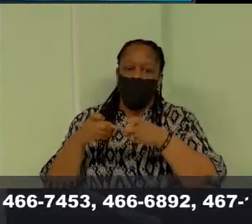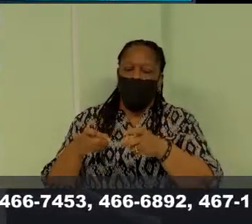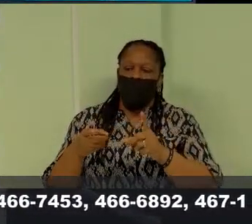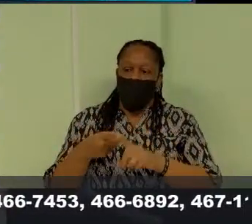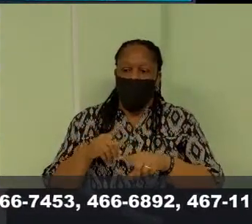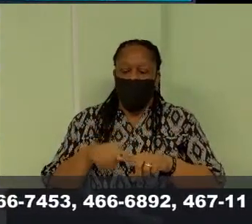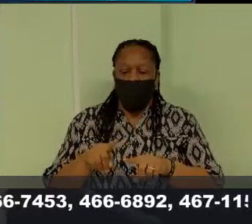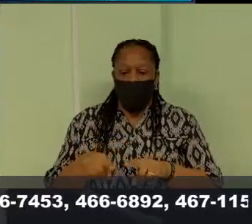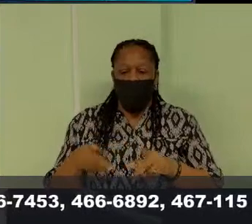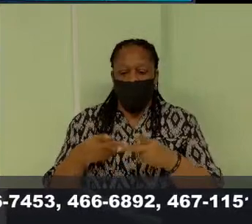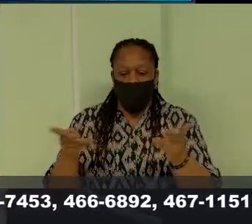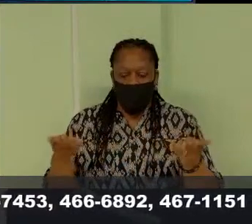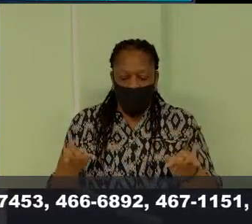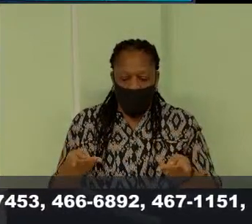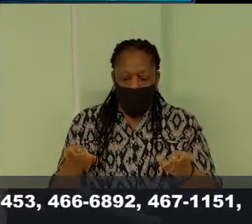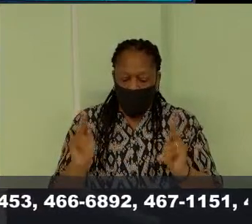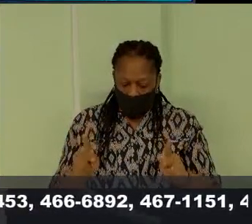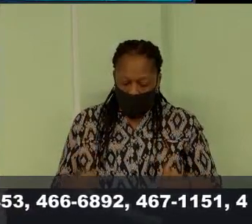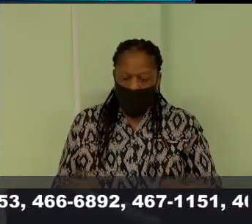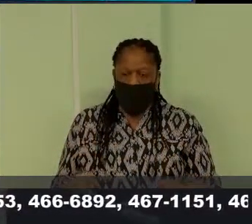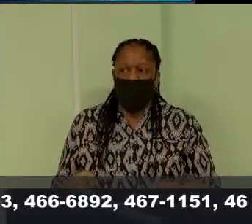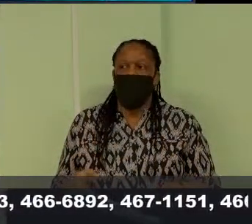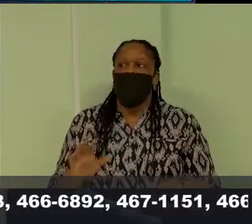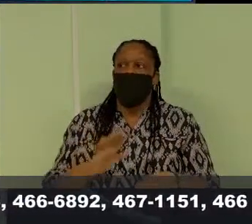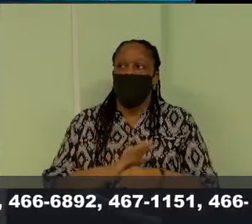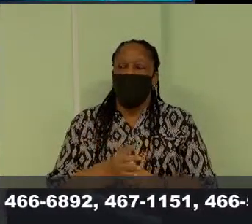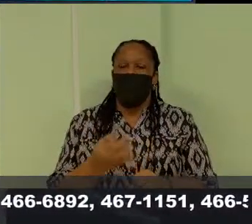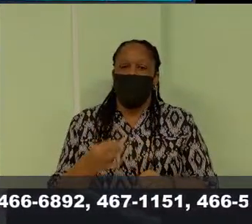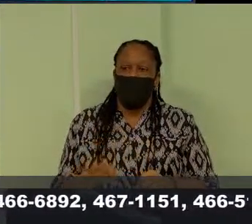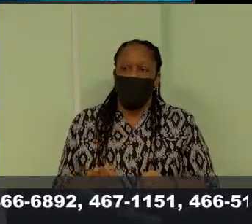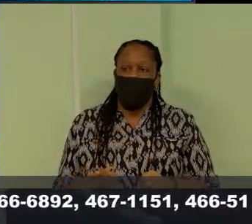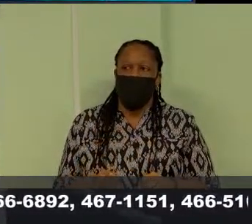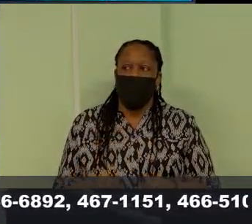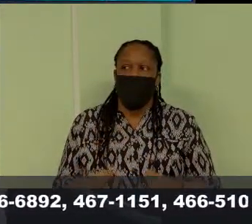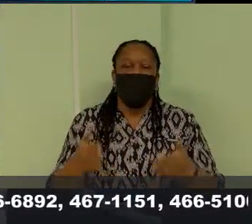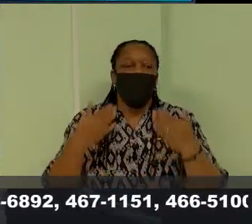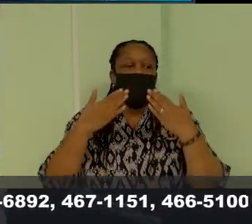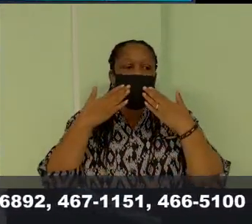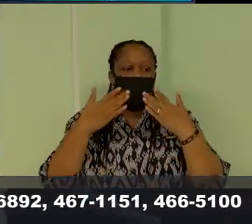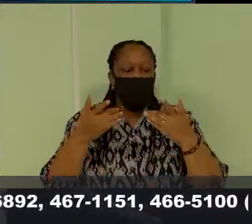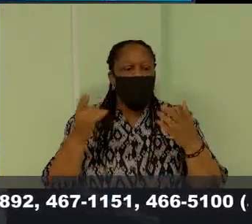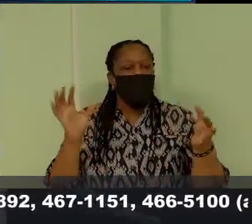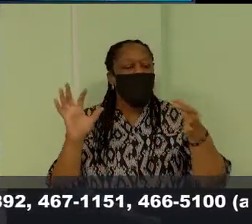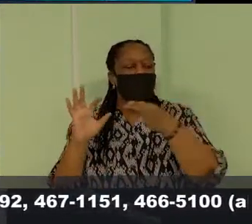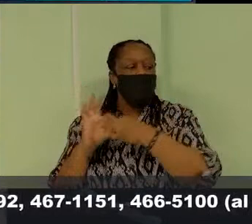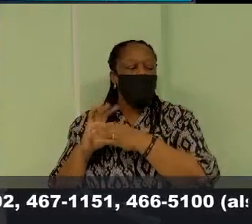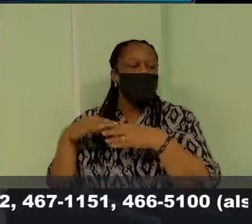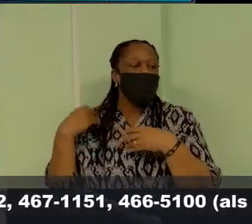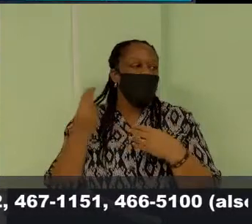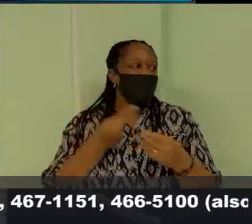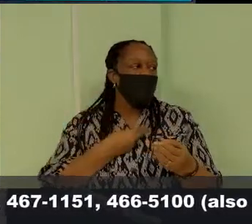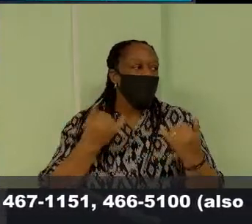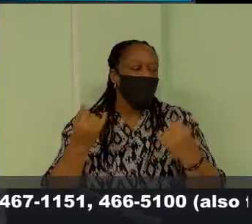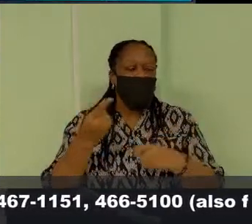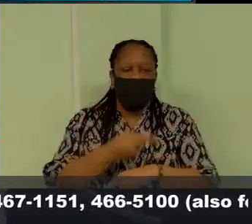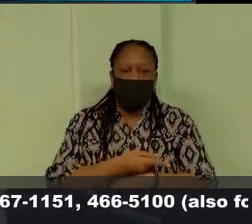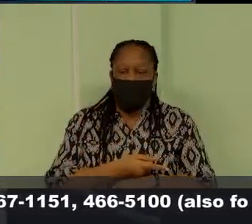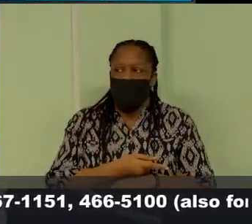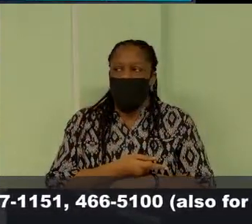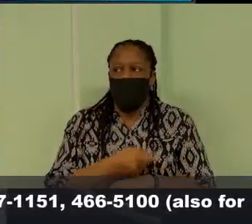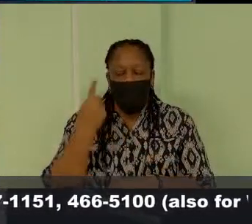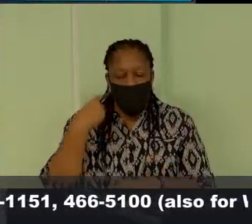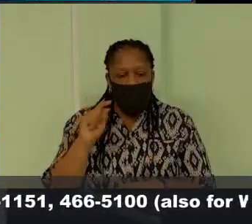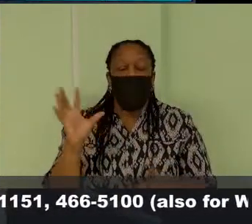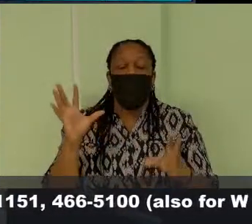its COVID-19 response. Thank you very much for joining us today for